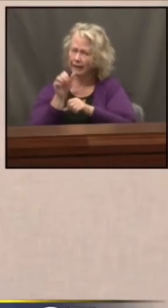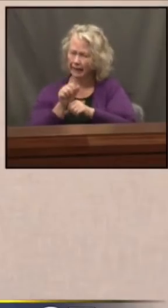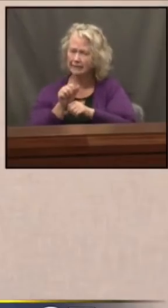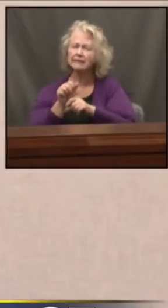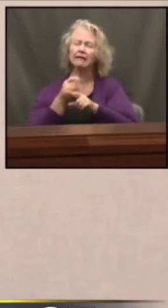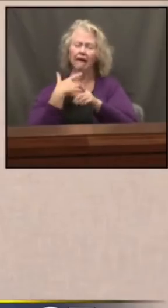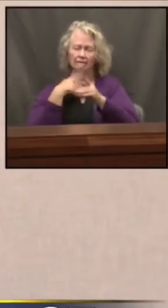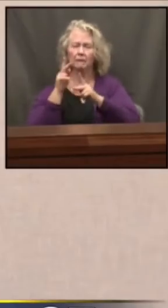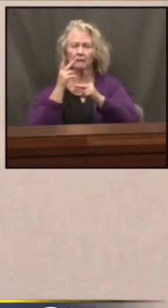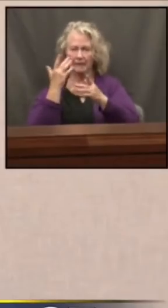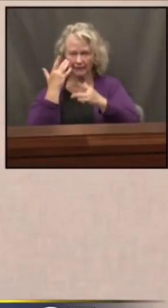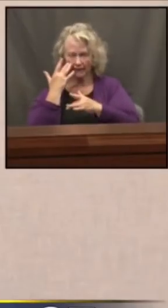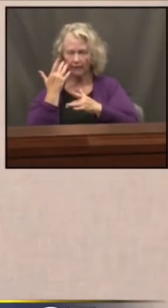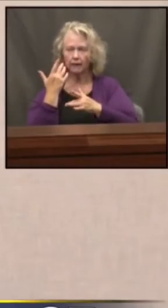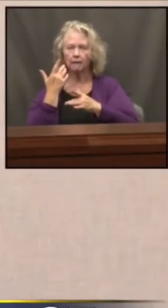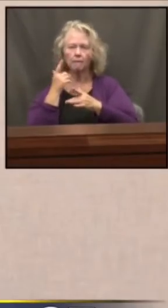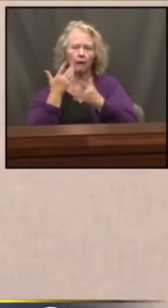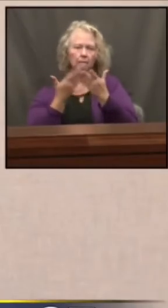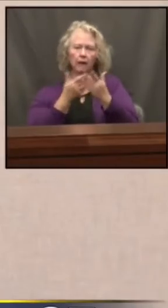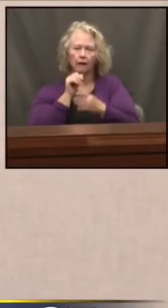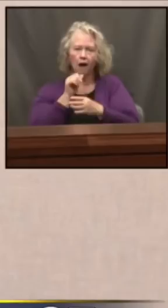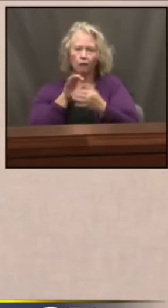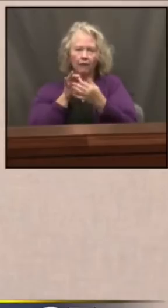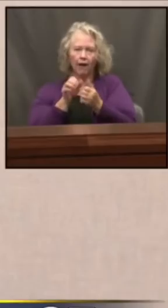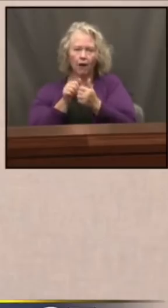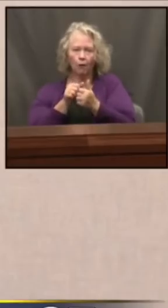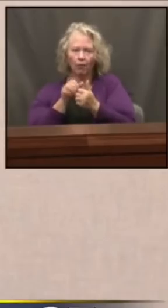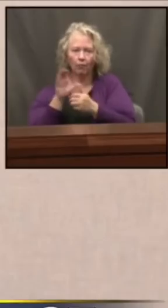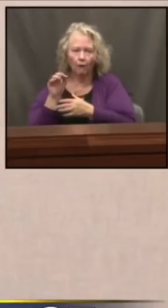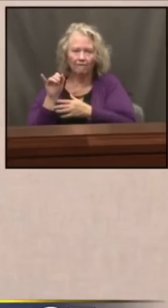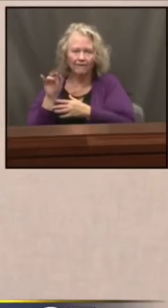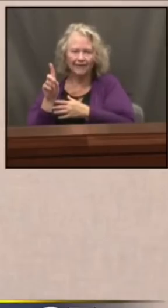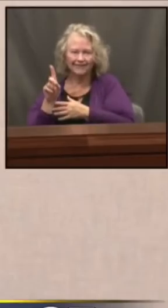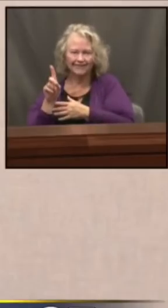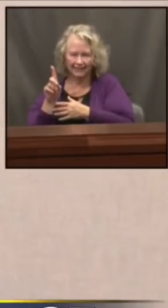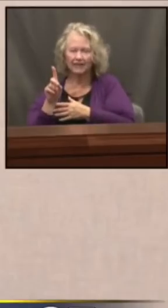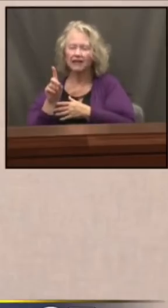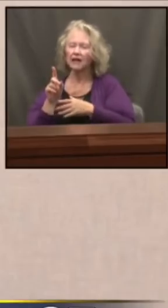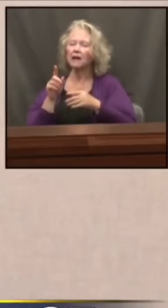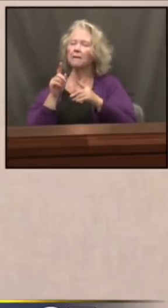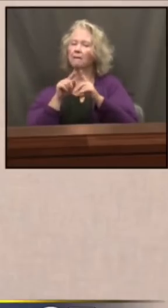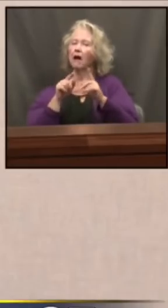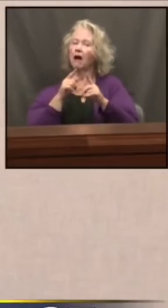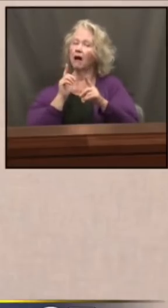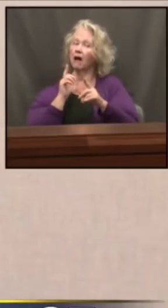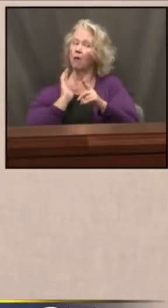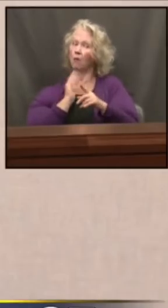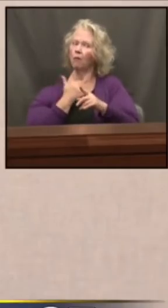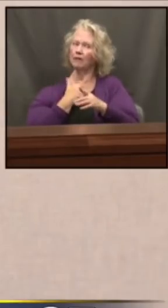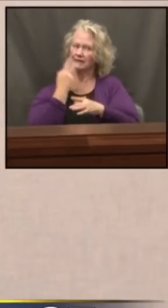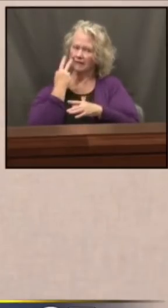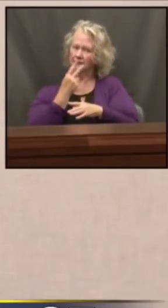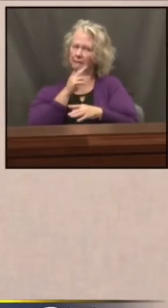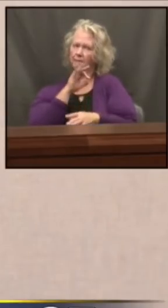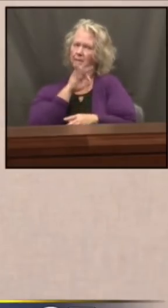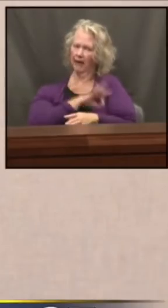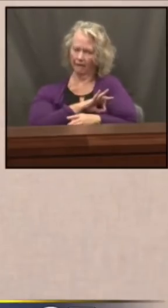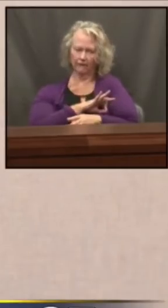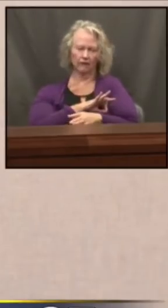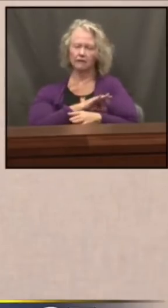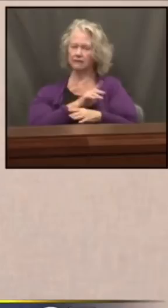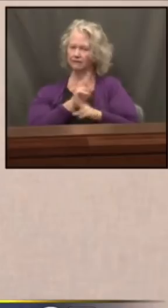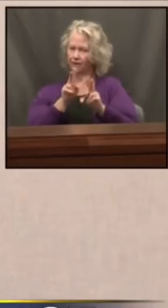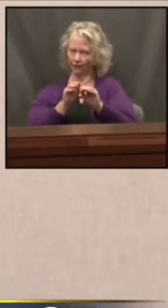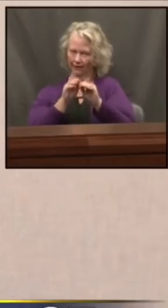sick, sometimes with non-COVID related illnesses as well. But our gains are true and to be felt.